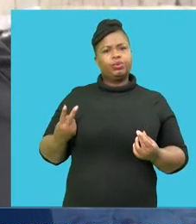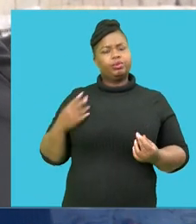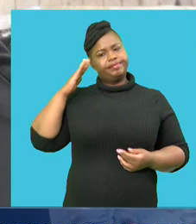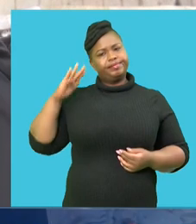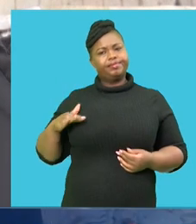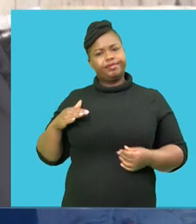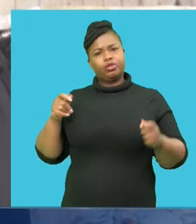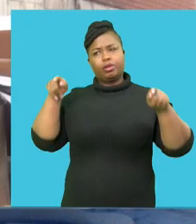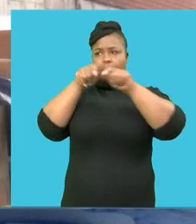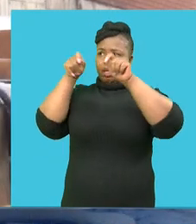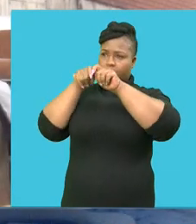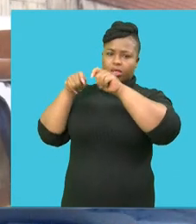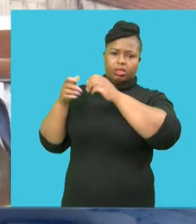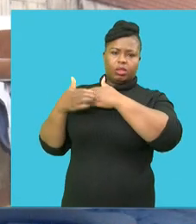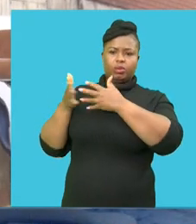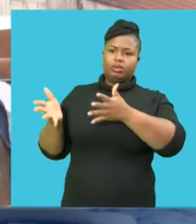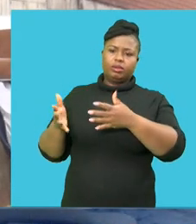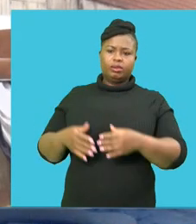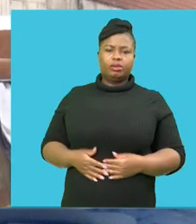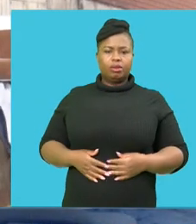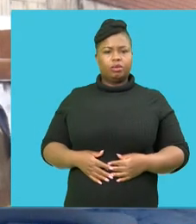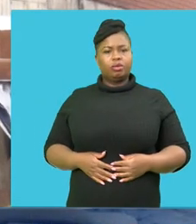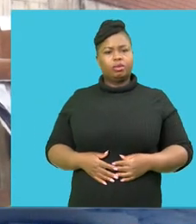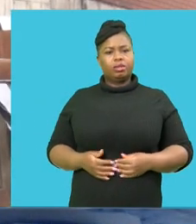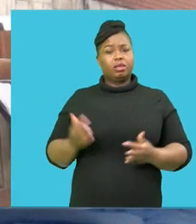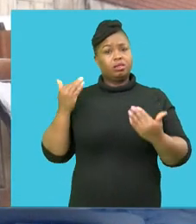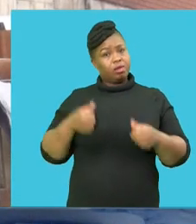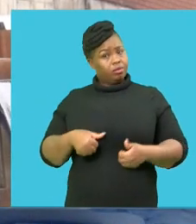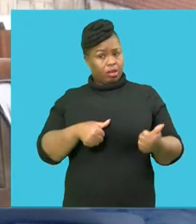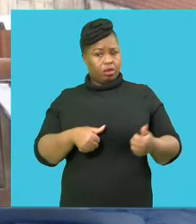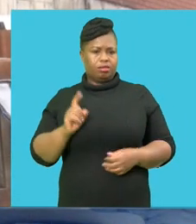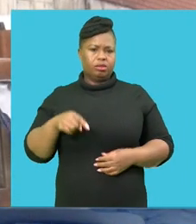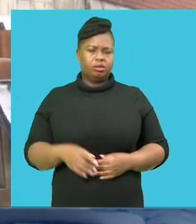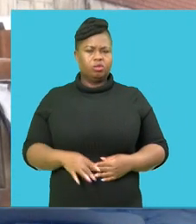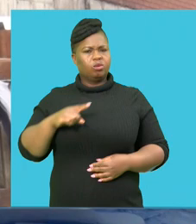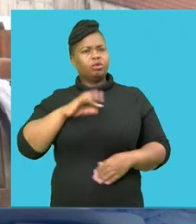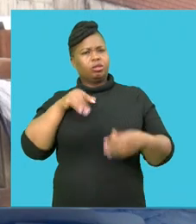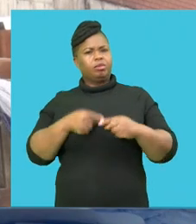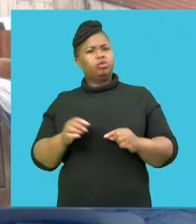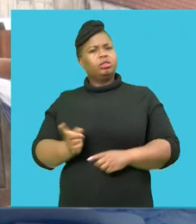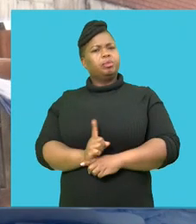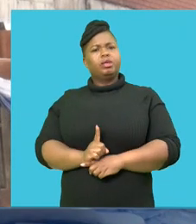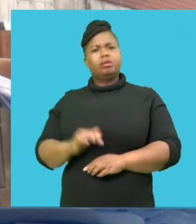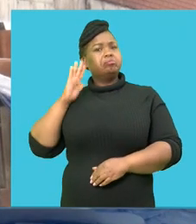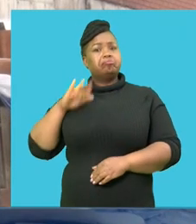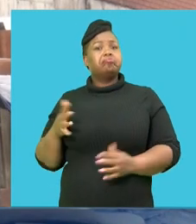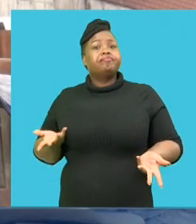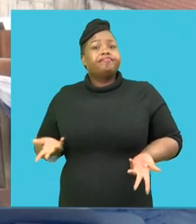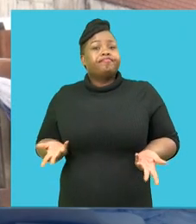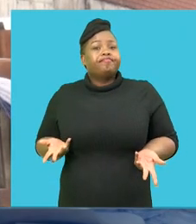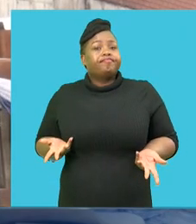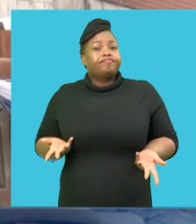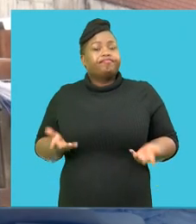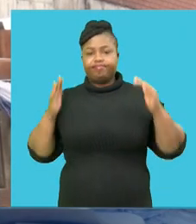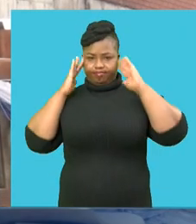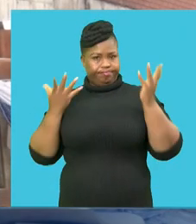sifala ngamakhetini khona la. We are expecting him to put us back inside here because when they talk about the temporary places, we don't know where is the